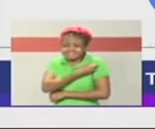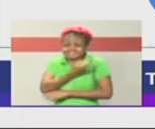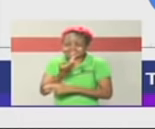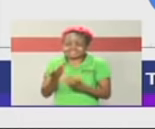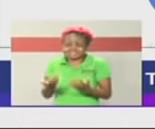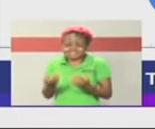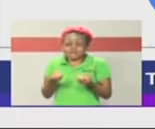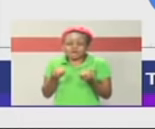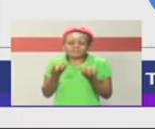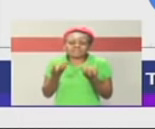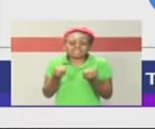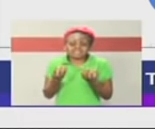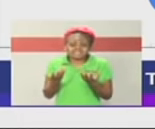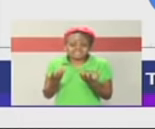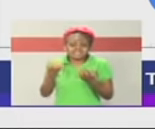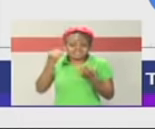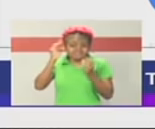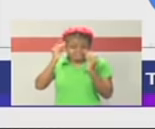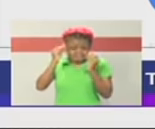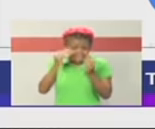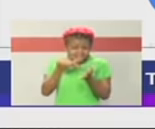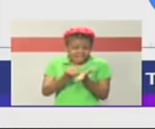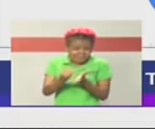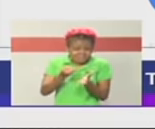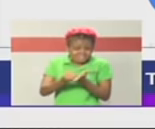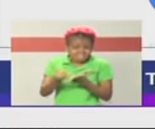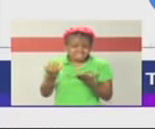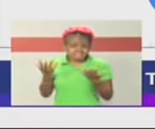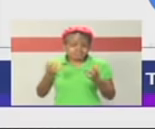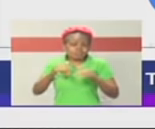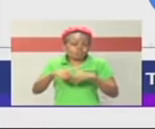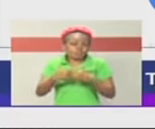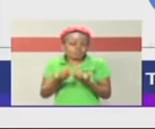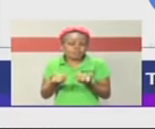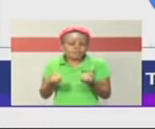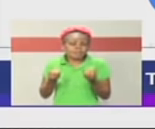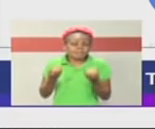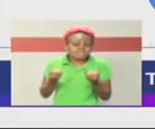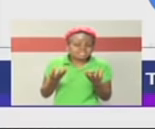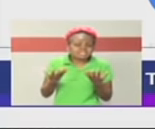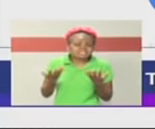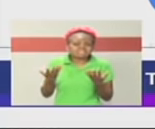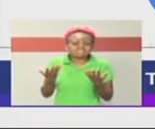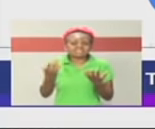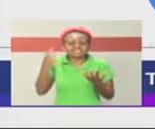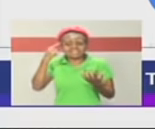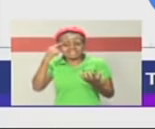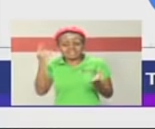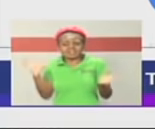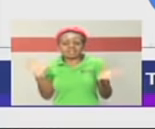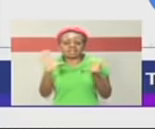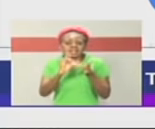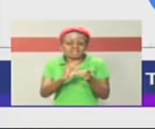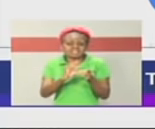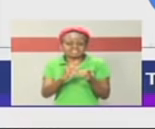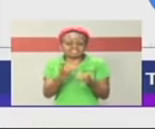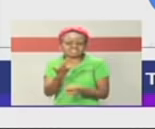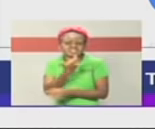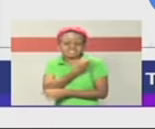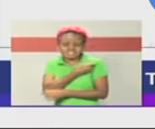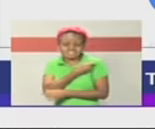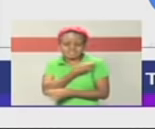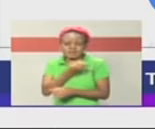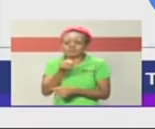to investigate, and of that number, how many the ministry would have determined to be as a result of the vaccine as opposed to some